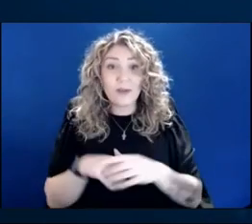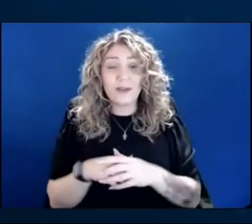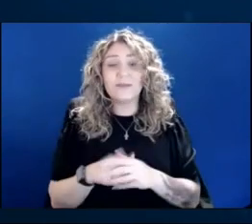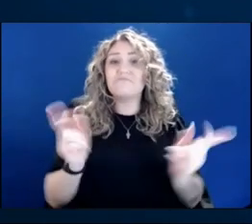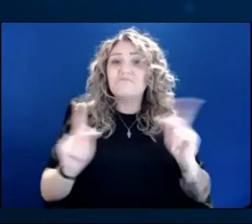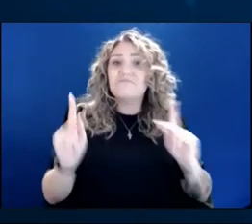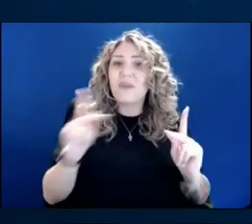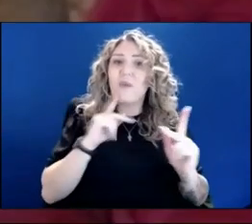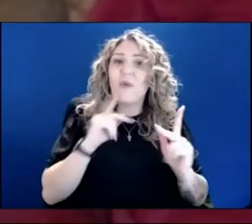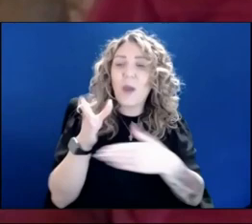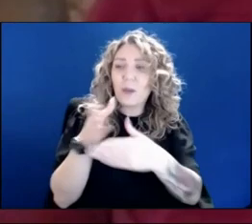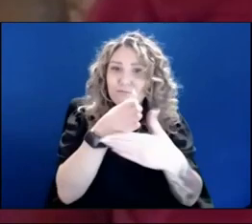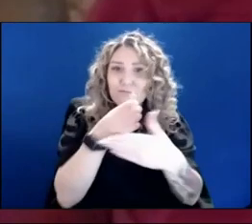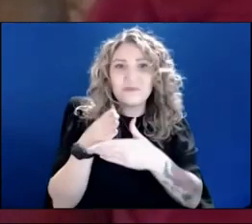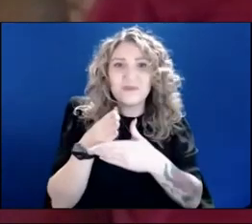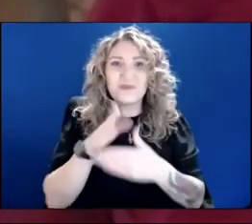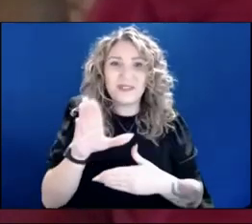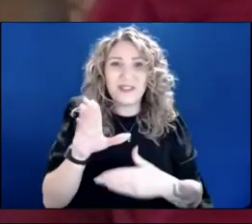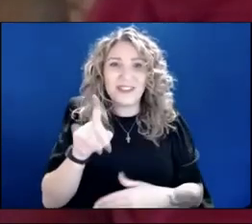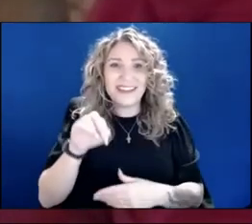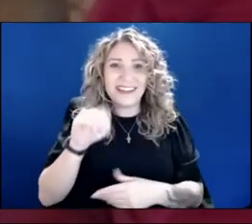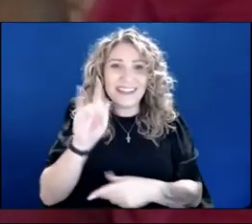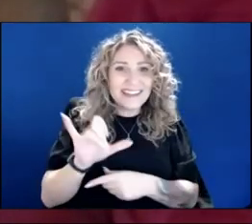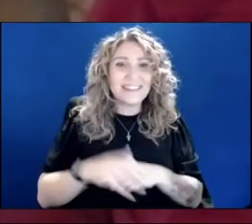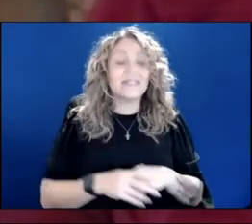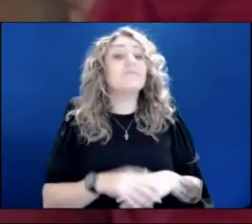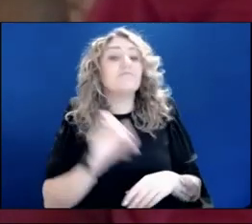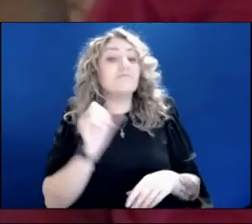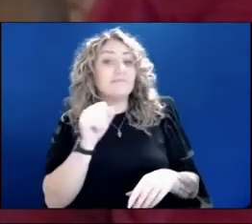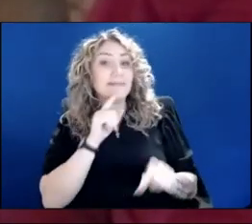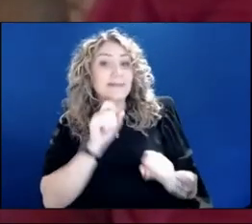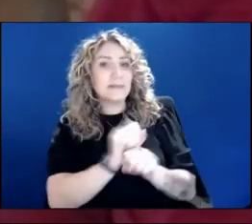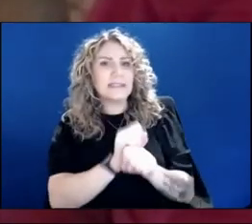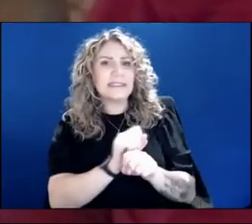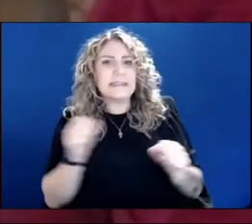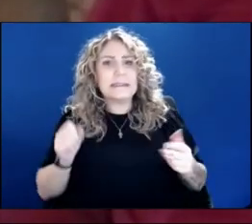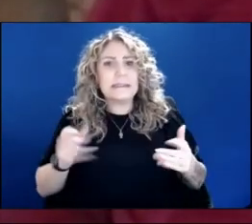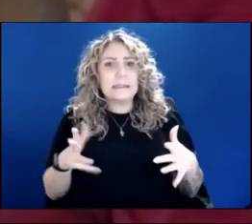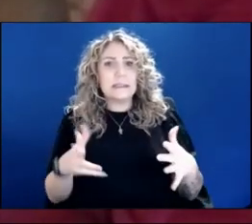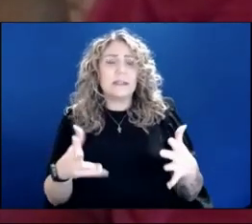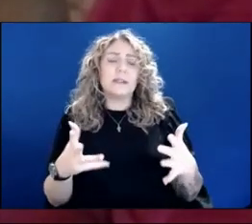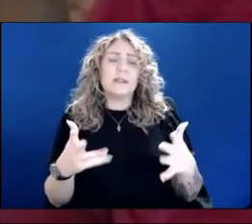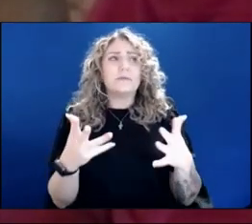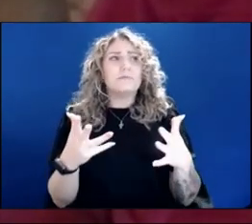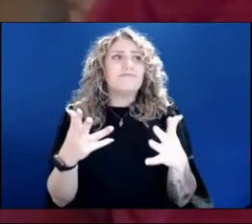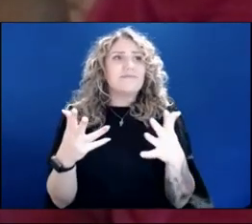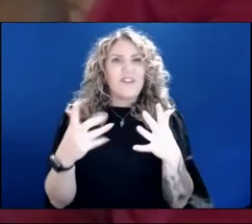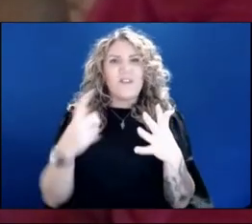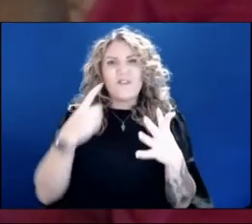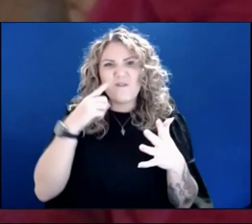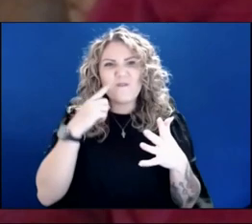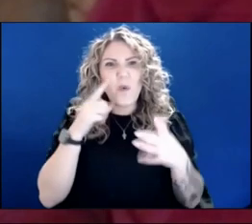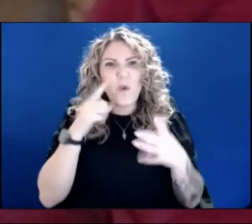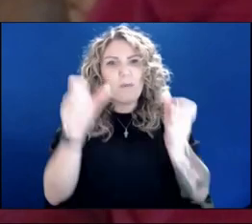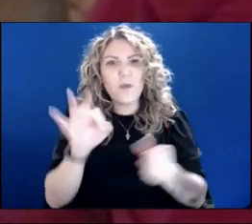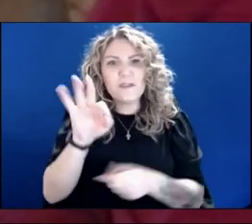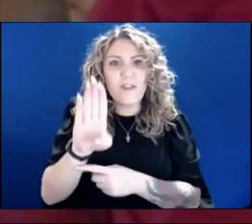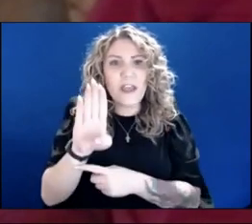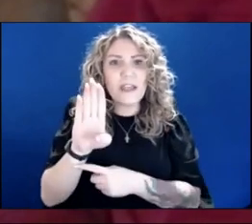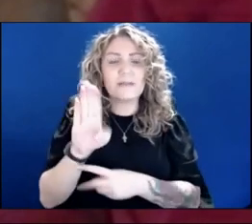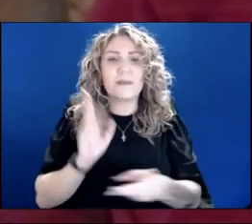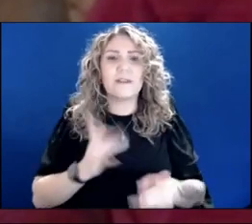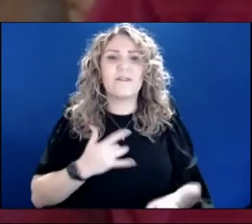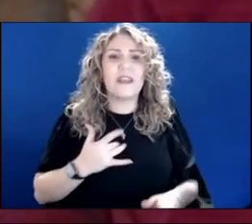spare. Yeah, absolutely. I think it's intimidating to make a Facebook post like that because it feels like such a